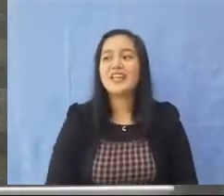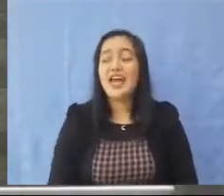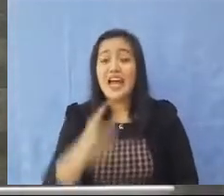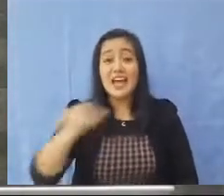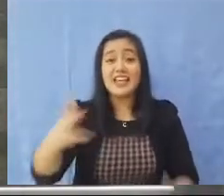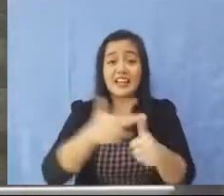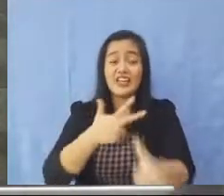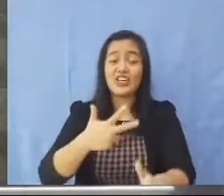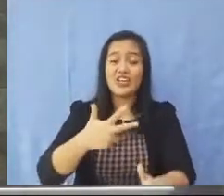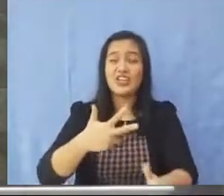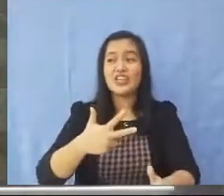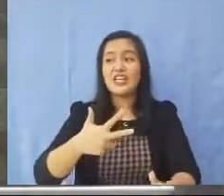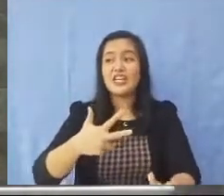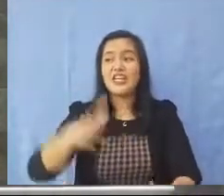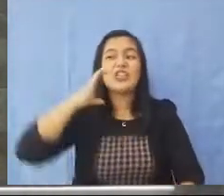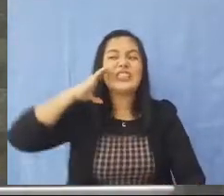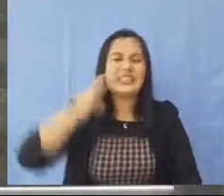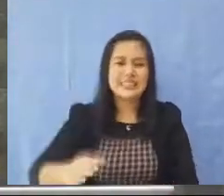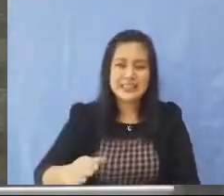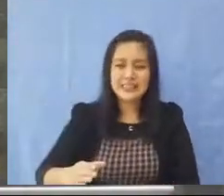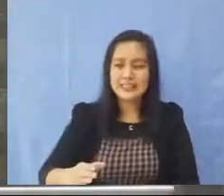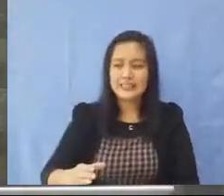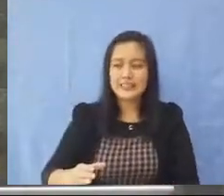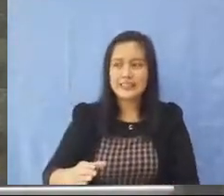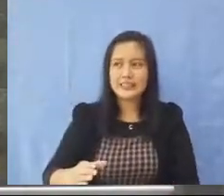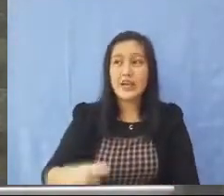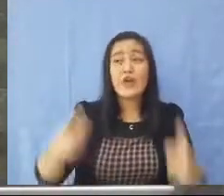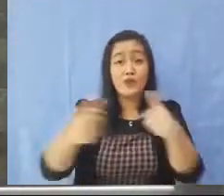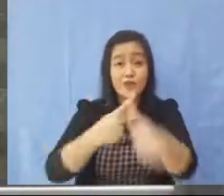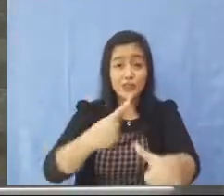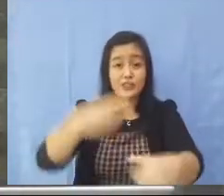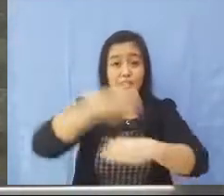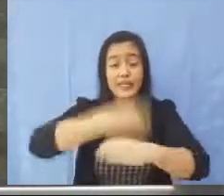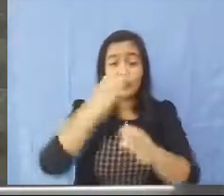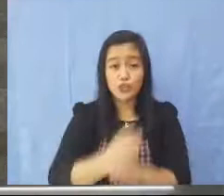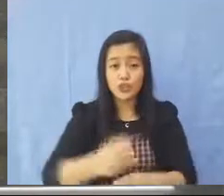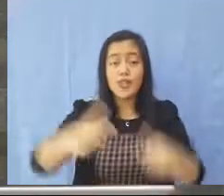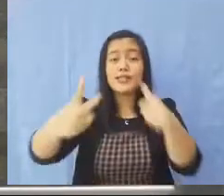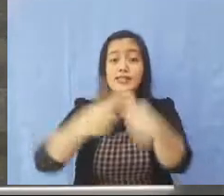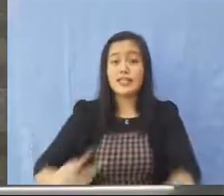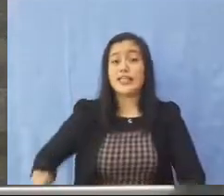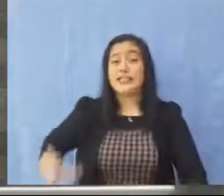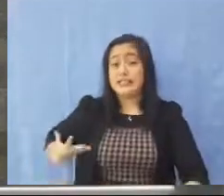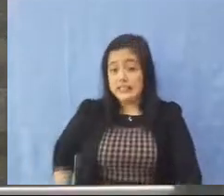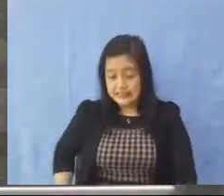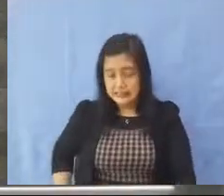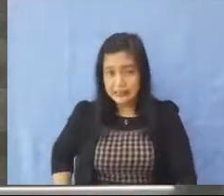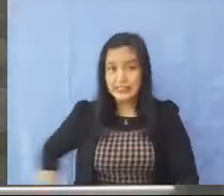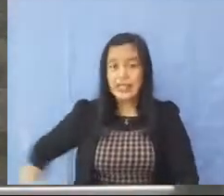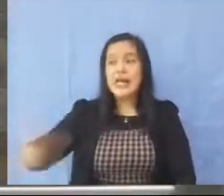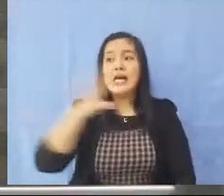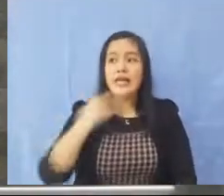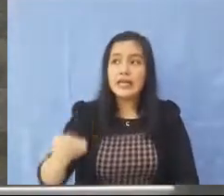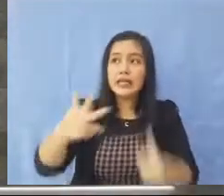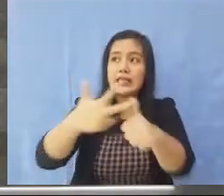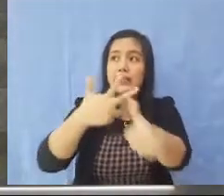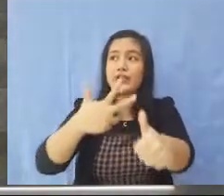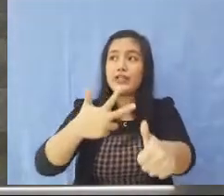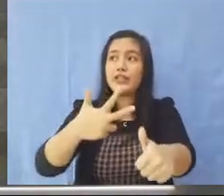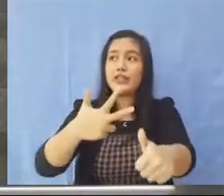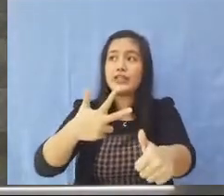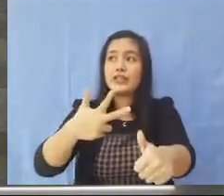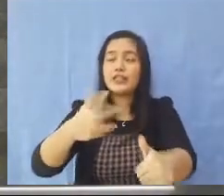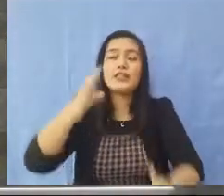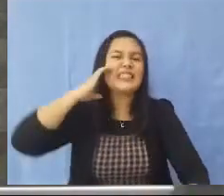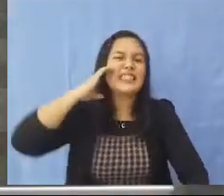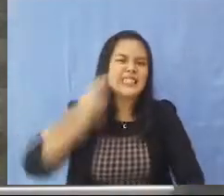Una, creation, corruption. Next is condemnation. Makikita natin ang na-highlight po dito is the story of the flood.